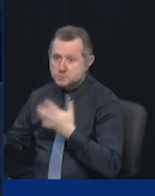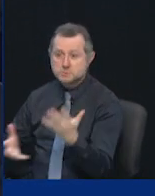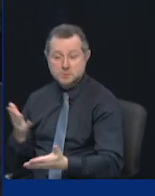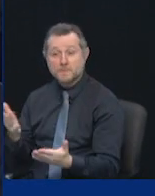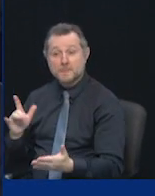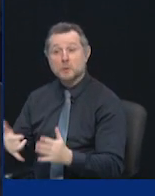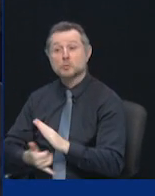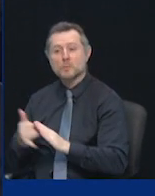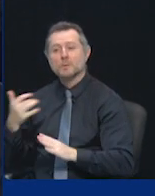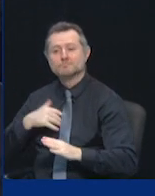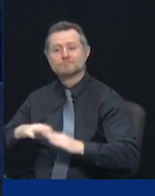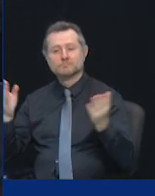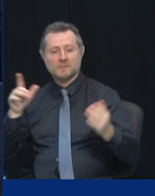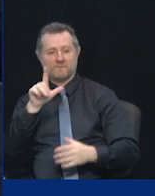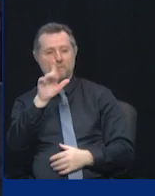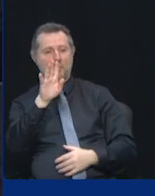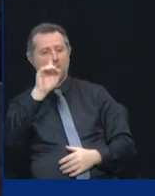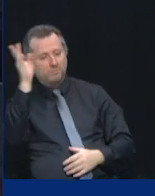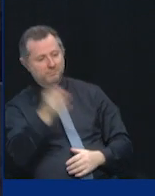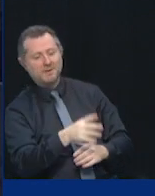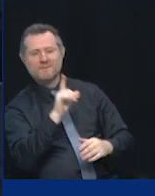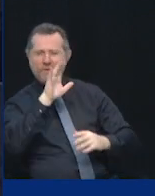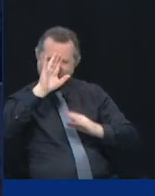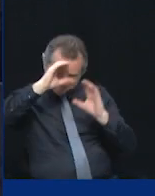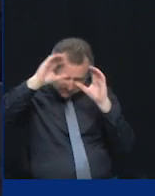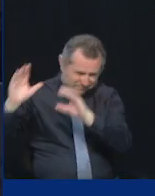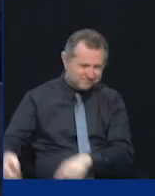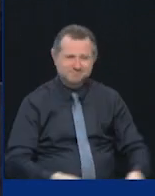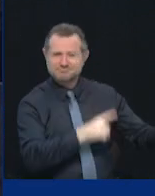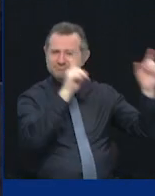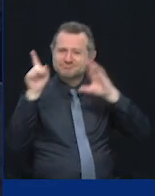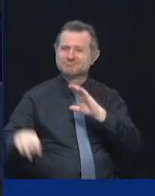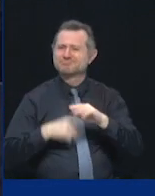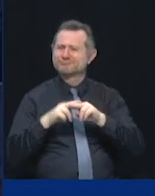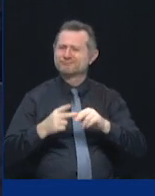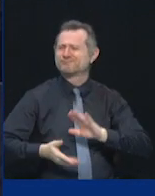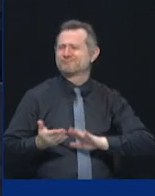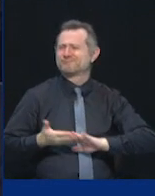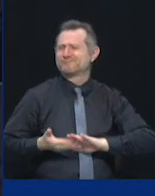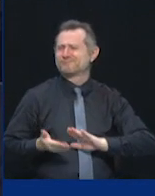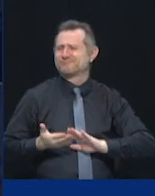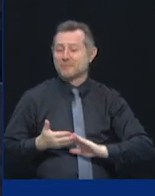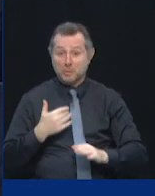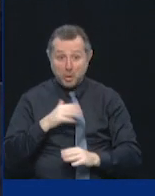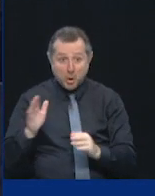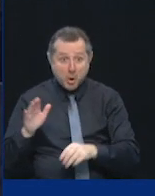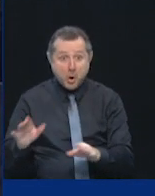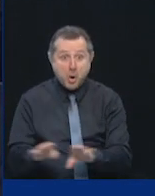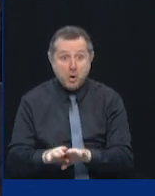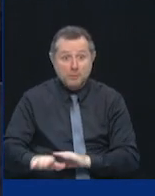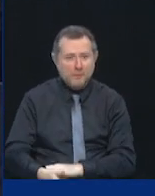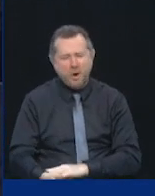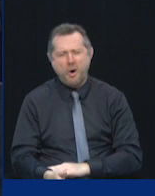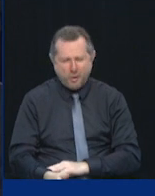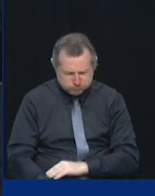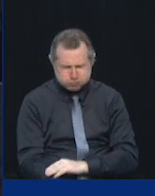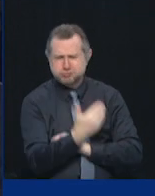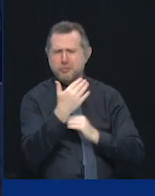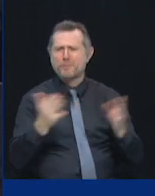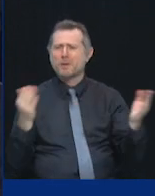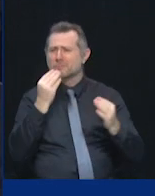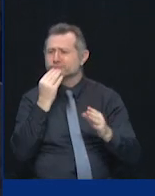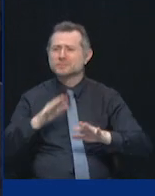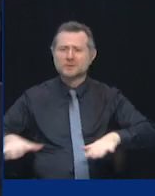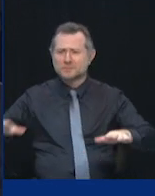governor has announced. Curfews for bars and restaurants are being eliminated. And we just hit a new ridership milestone on the